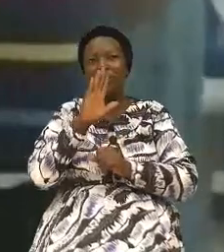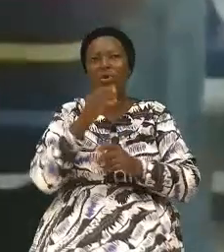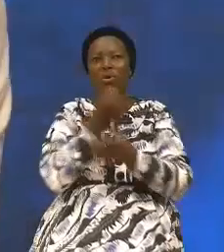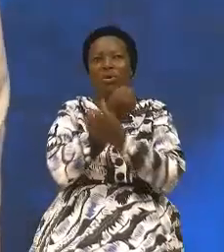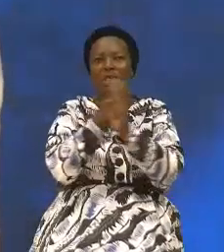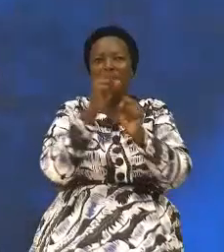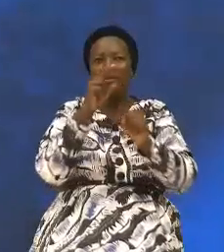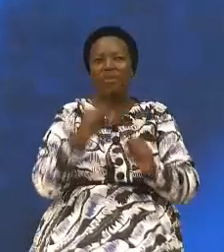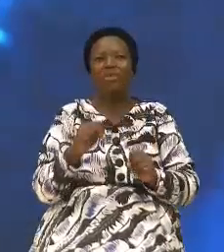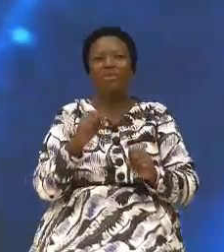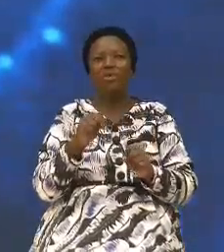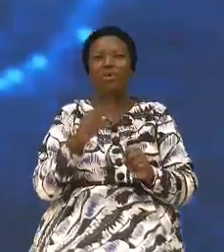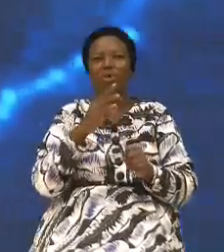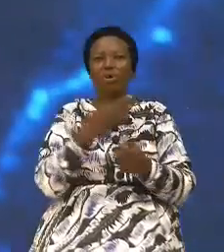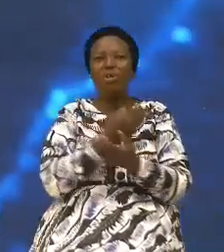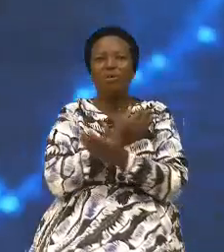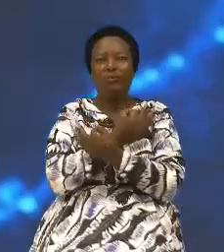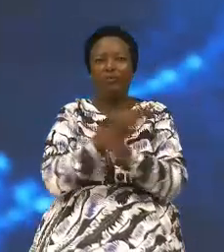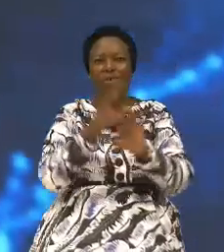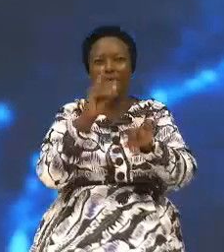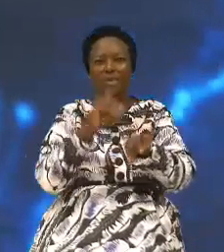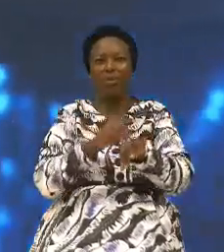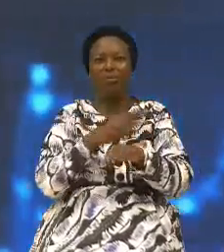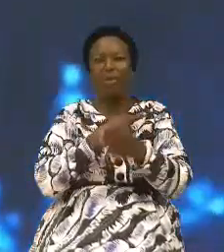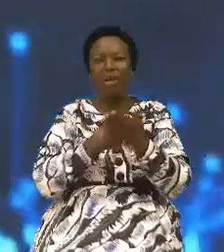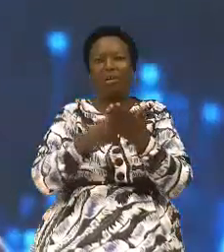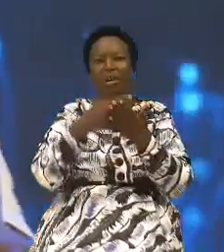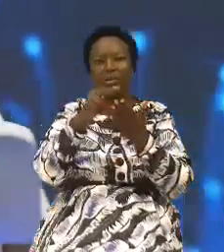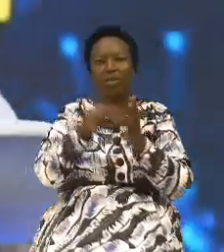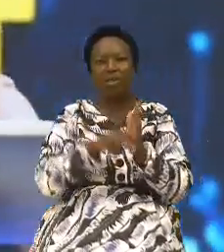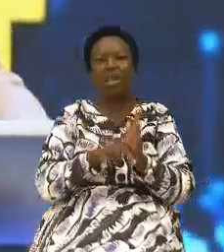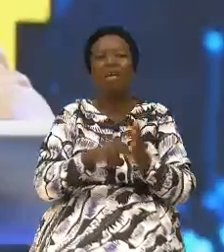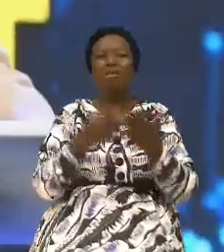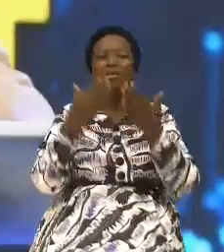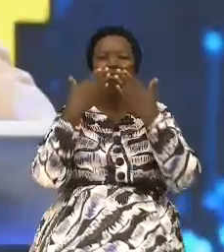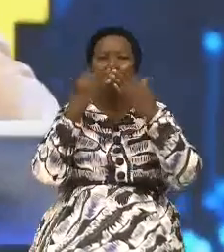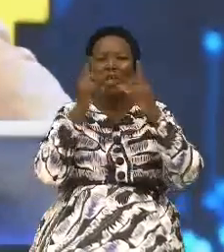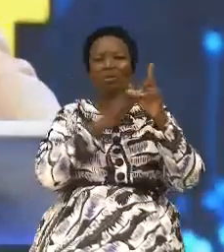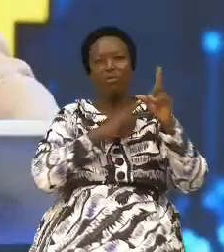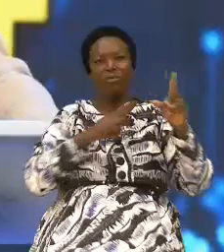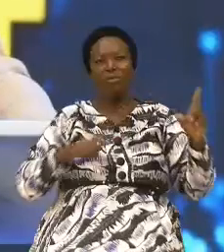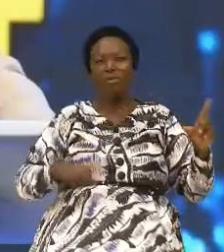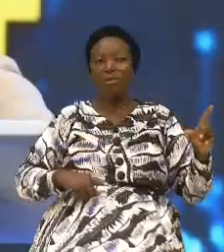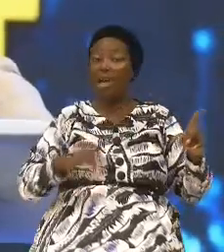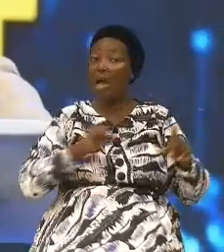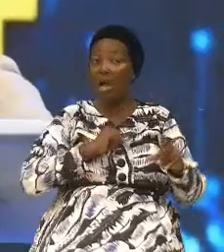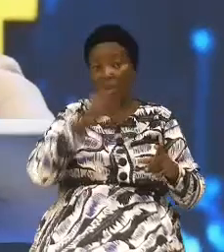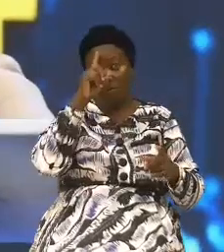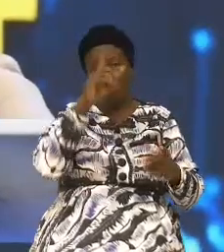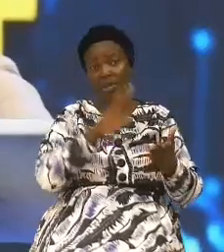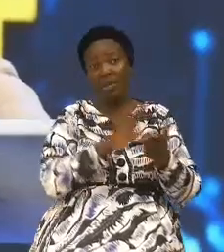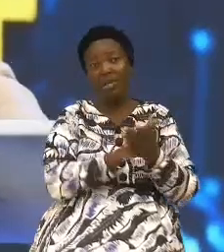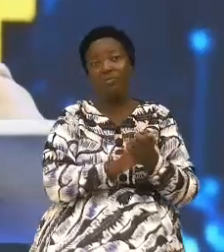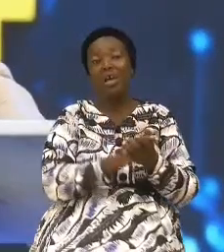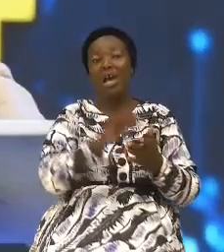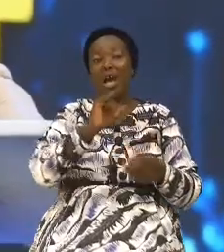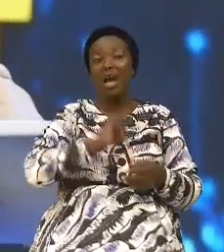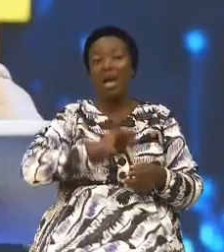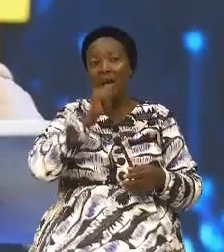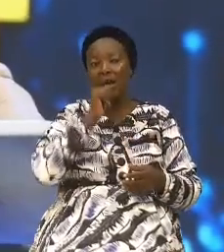salvation, redemption, and righteousness. Thank you, Lord. I believe I am